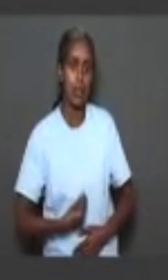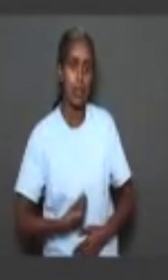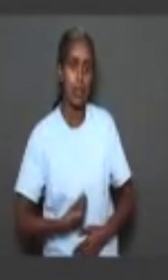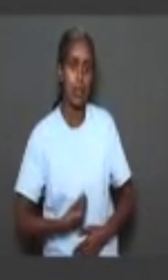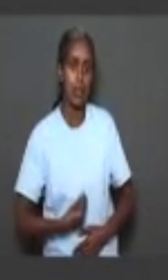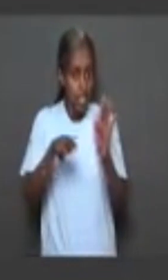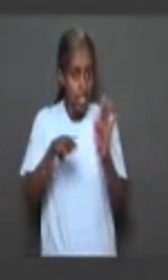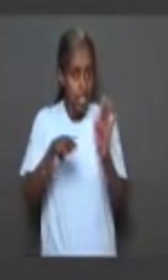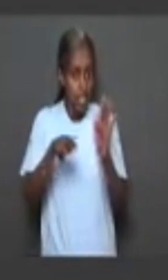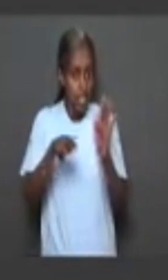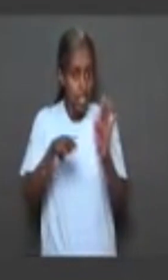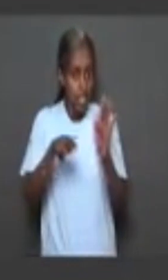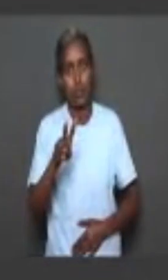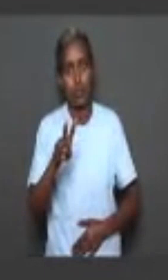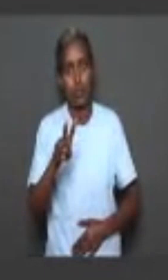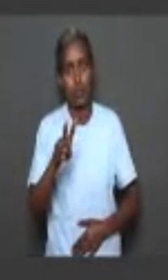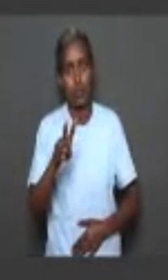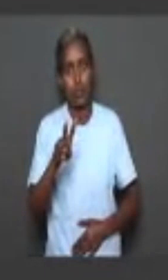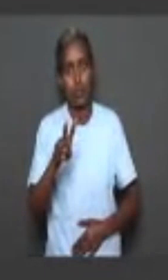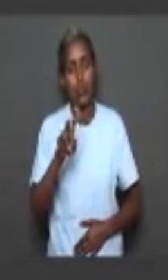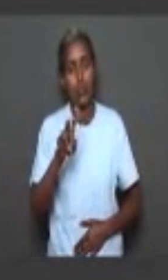-2, 2.